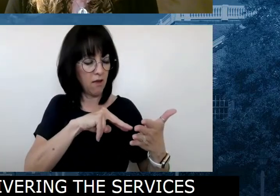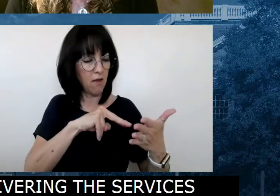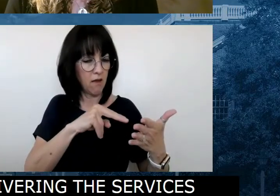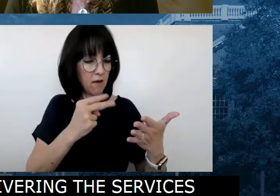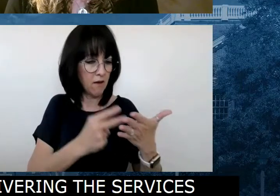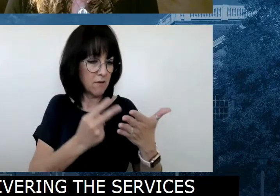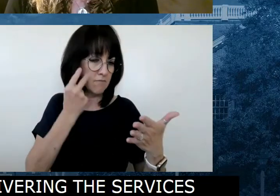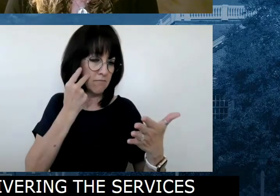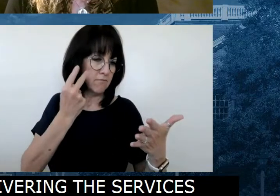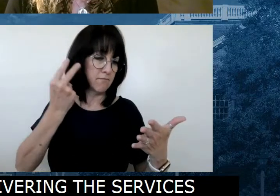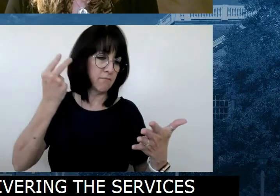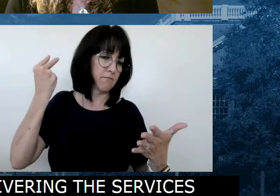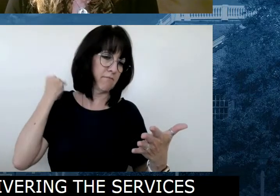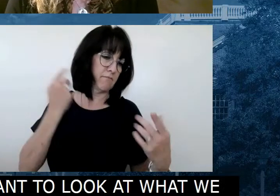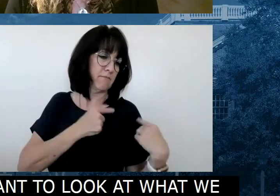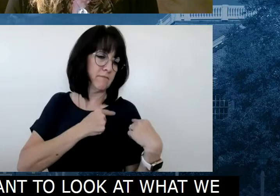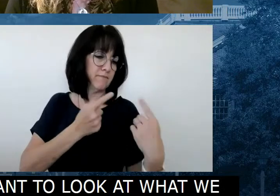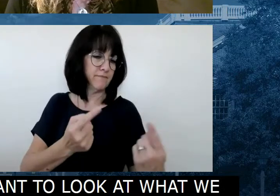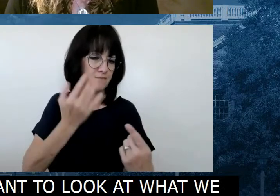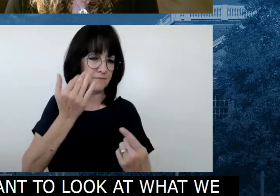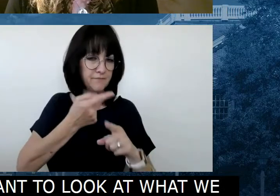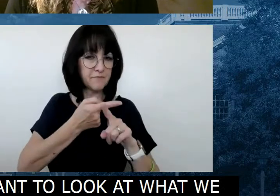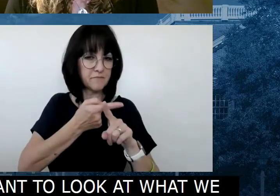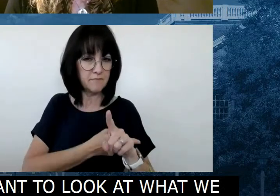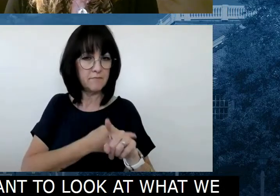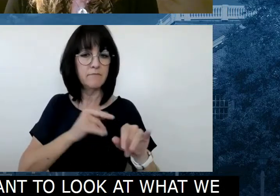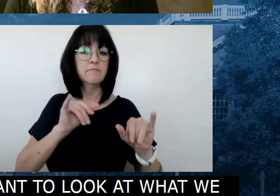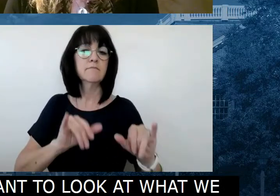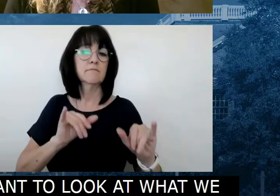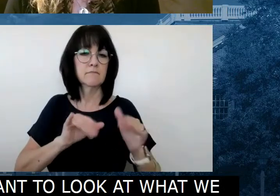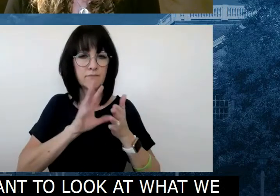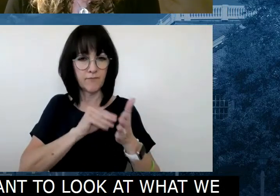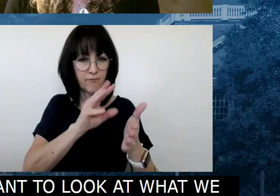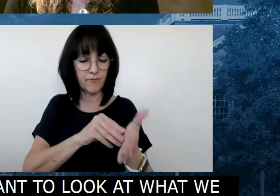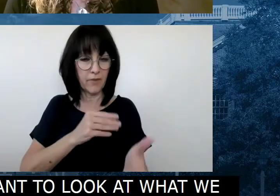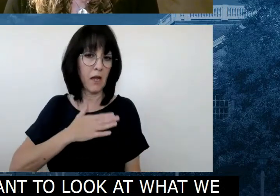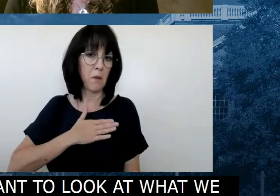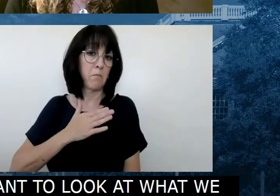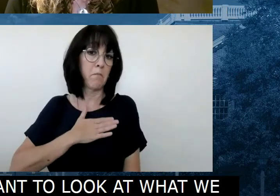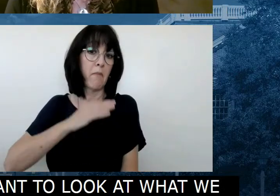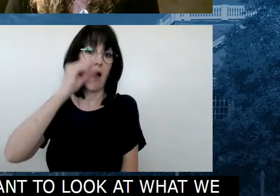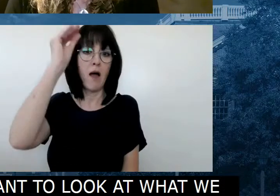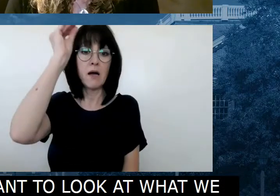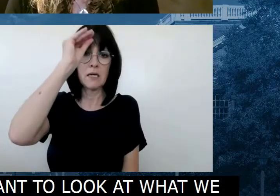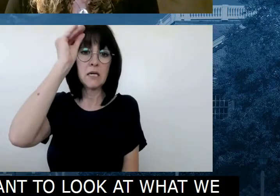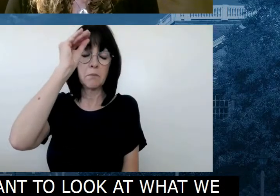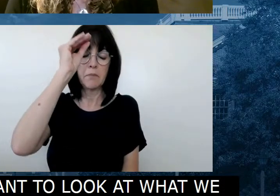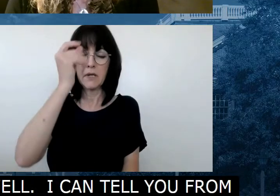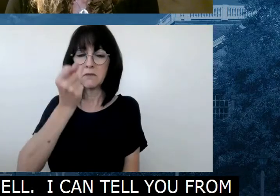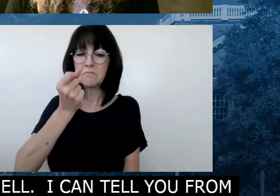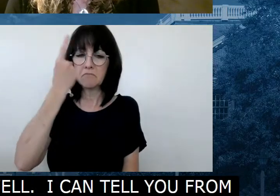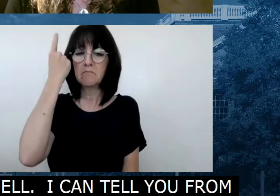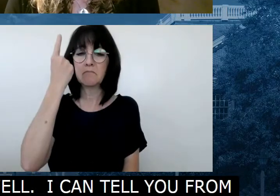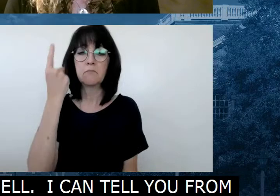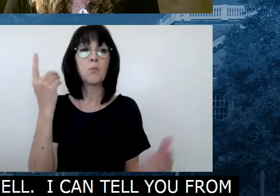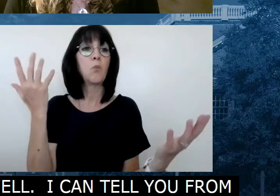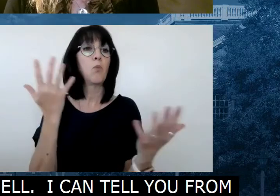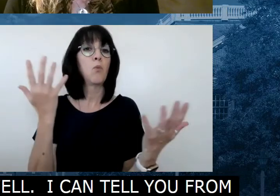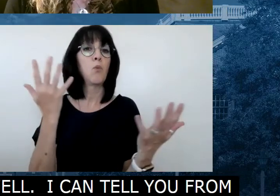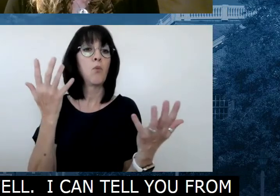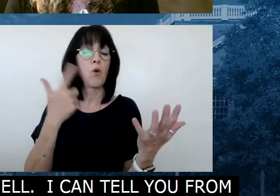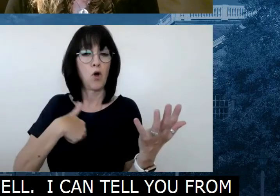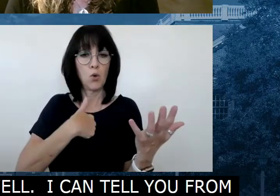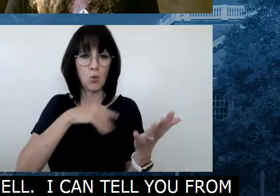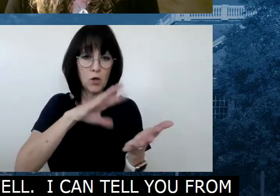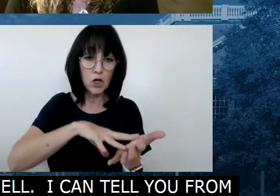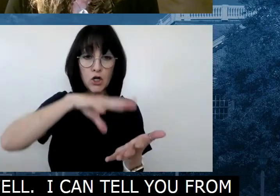so well. I can tell you that from my opinion, one of the high points will be, one of the positive points